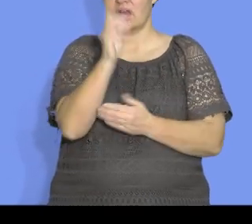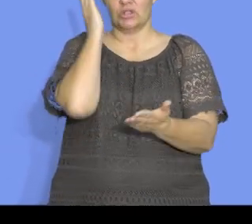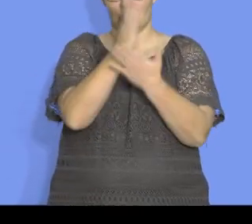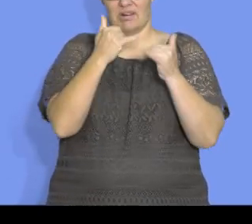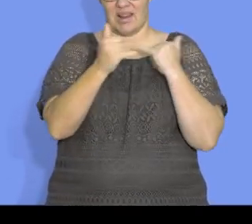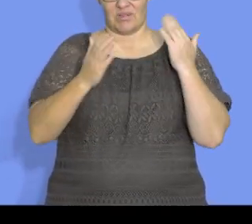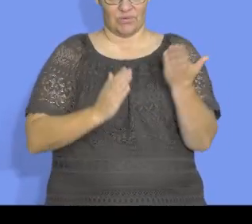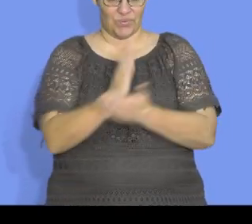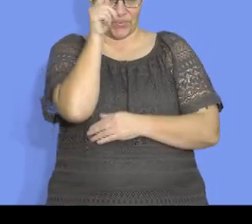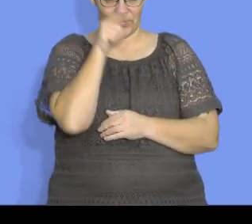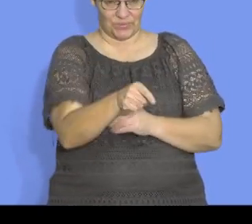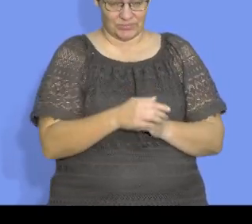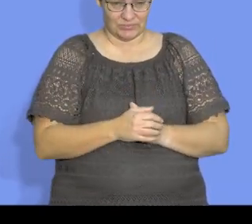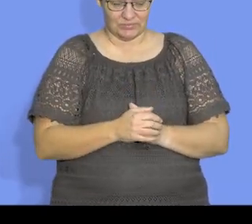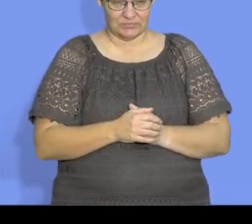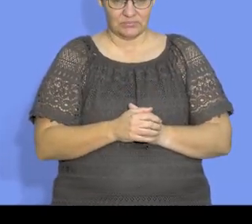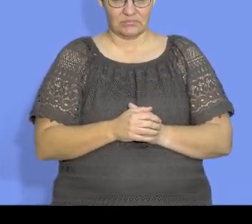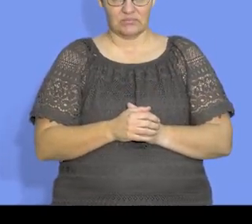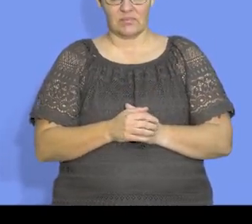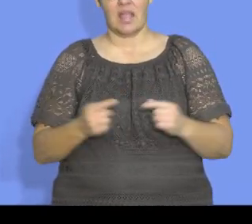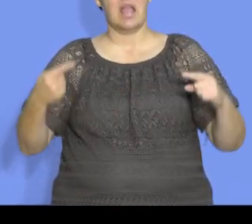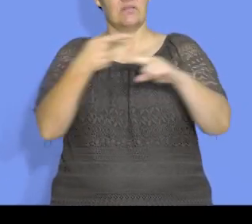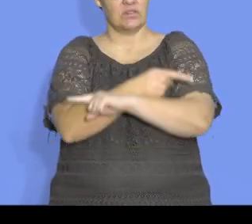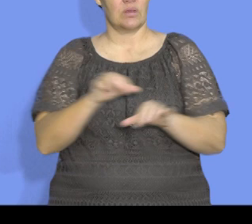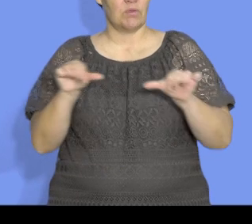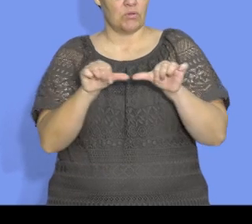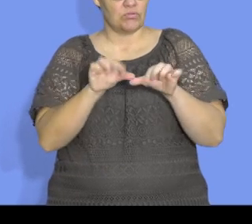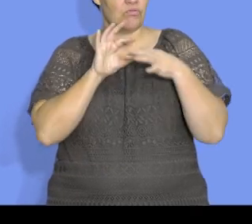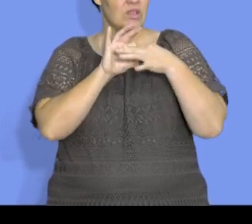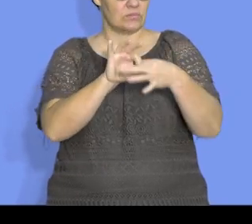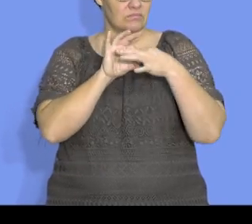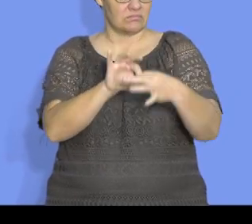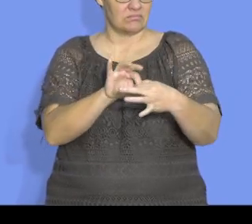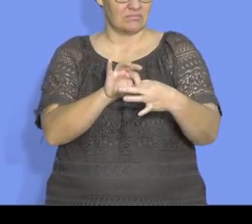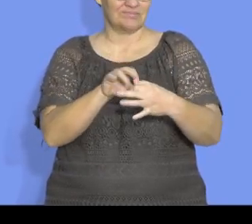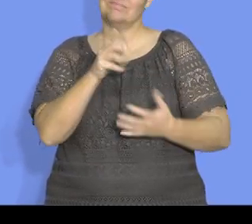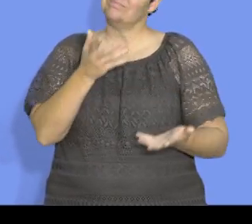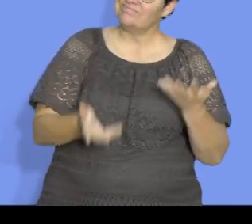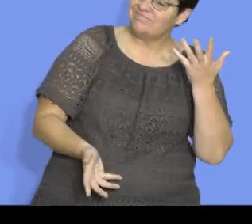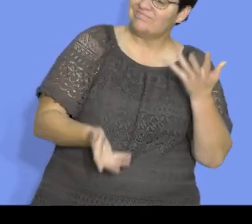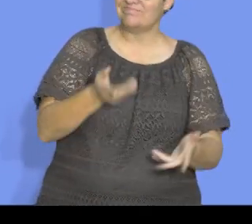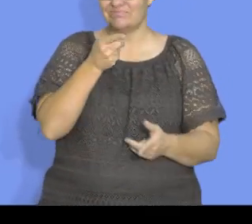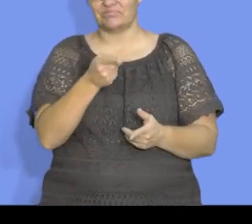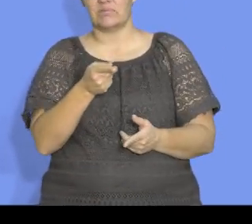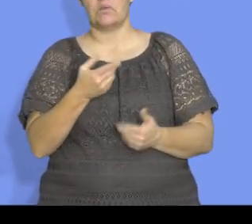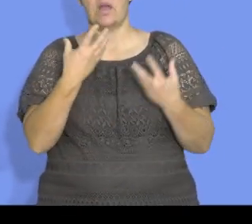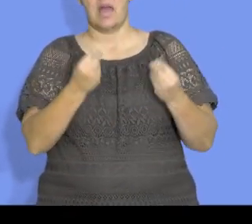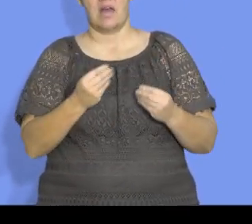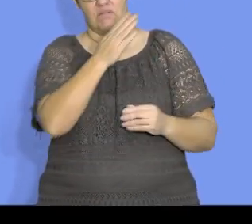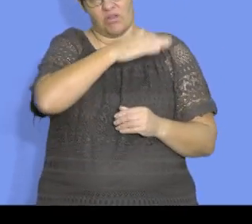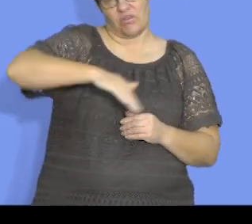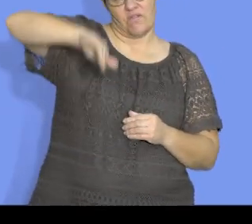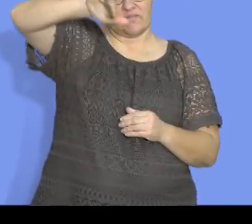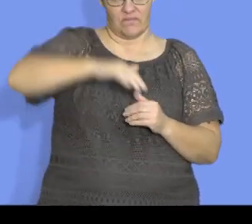straight line that passes through the origin, where an inversely proportional relationship, it might come up that we've